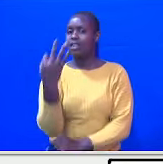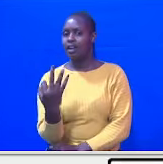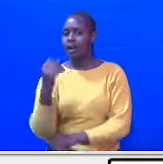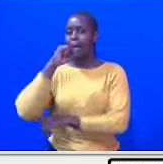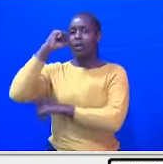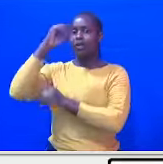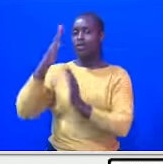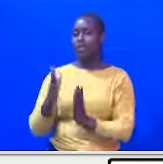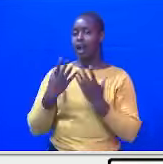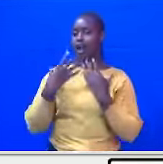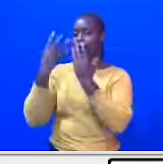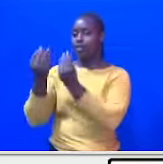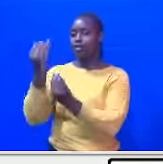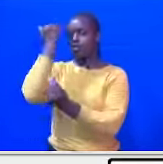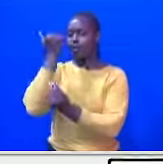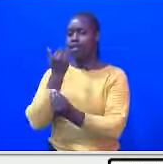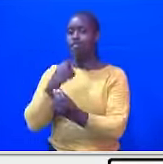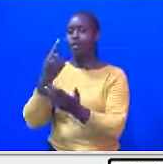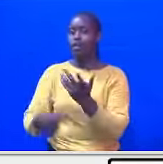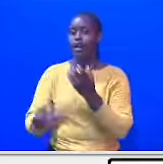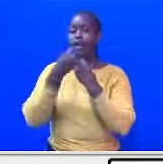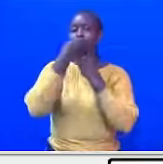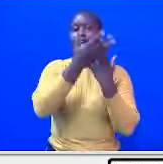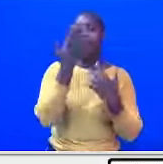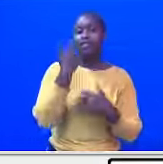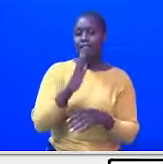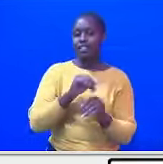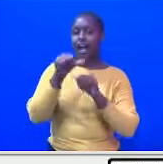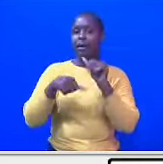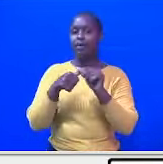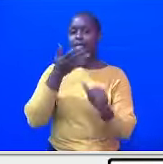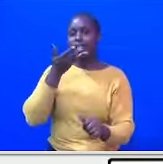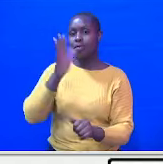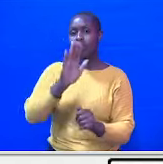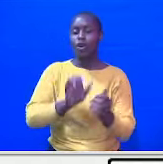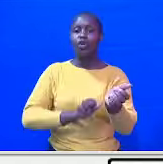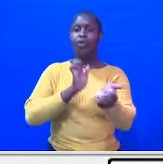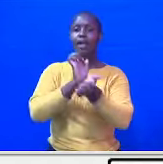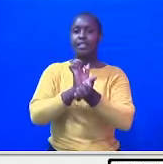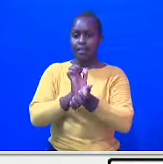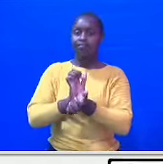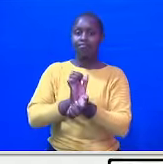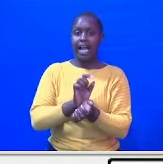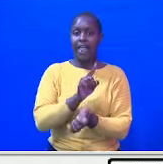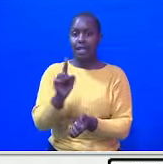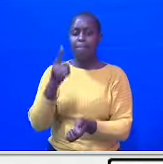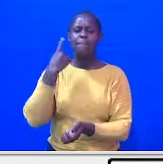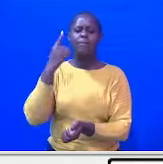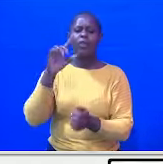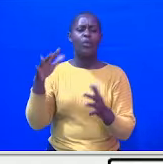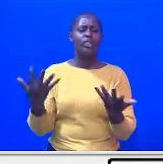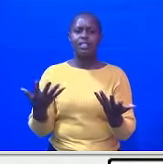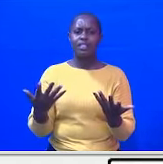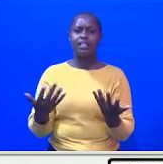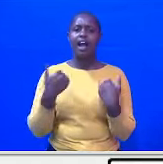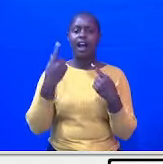court claiming that they were made aware of a plan between the respondents to arrest and prosecute them over what they termed as